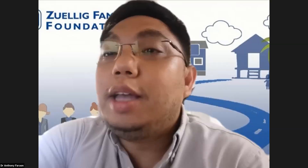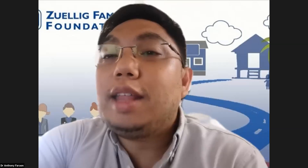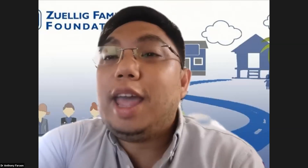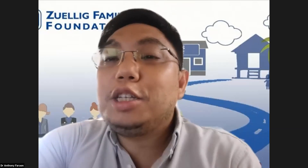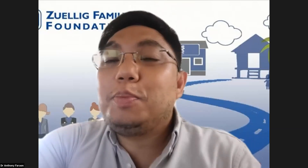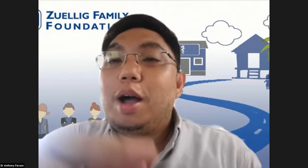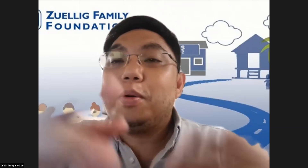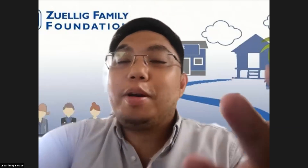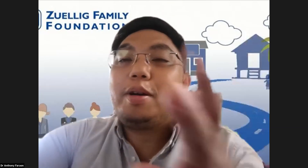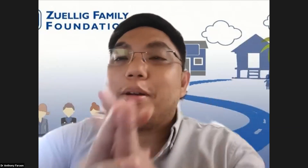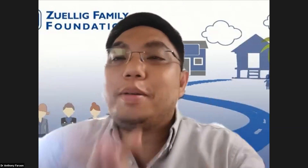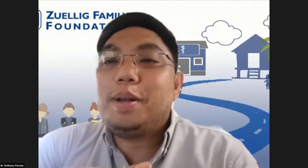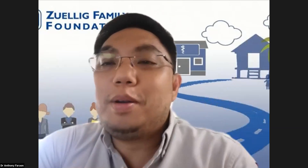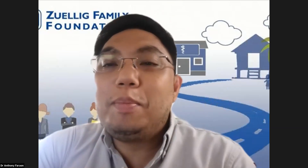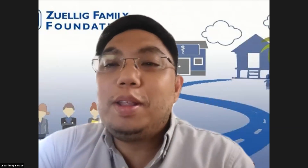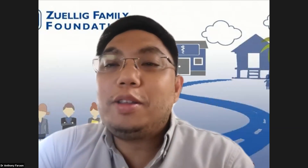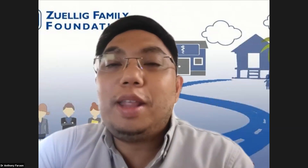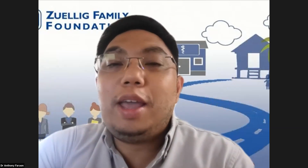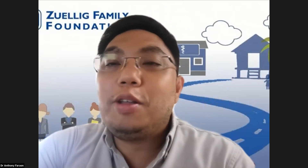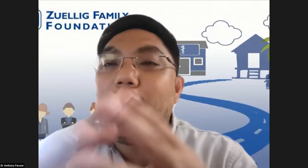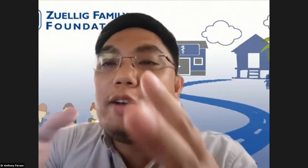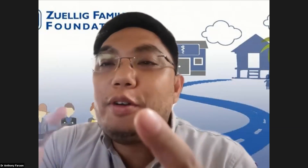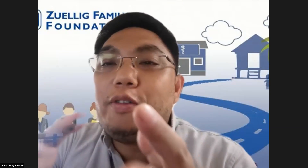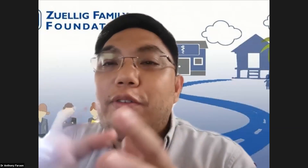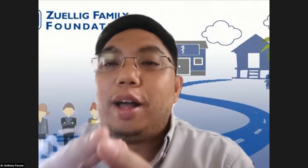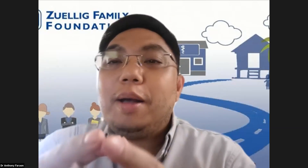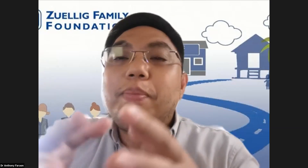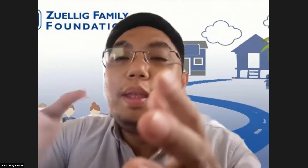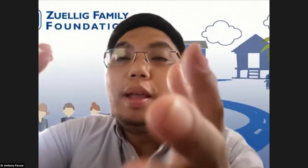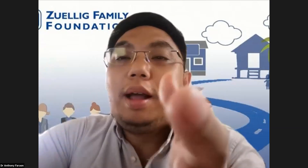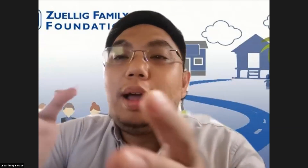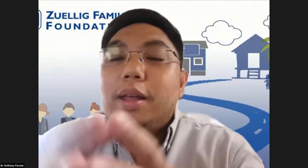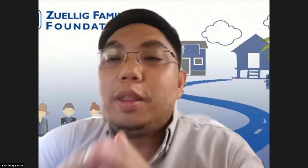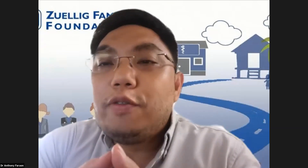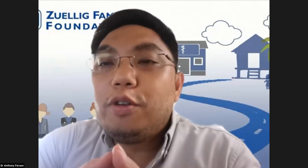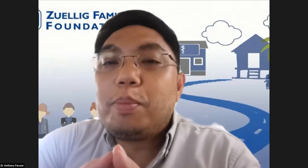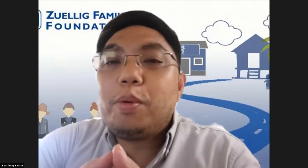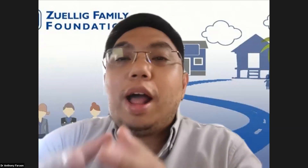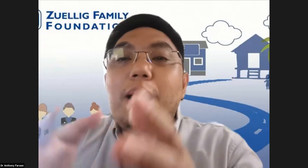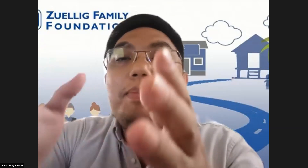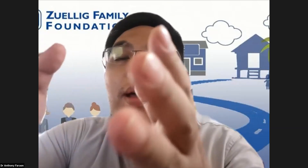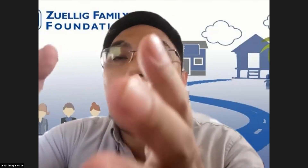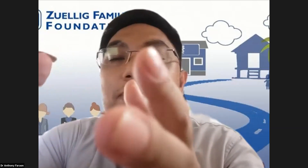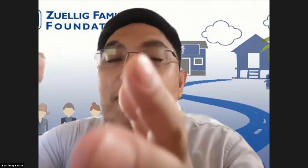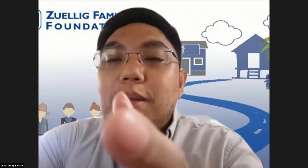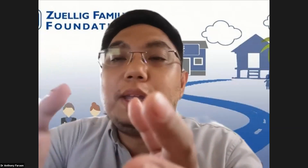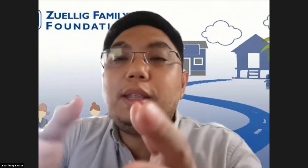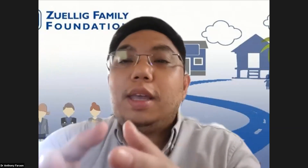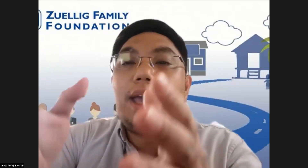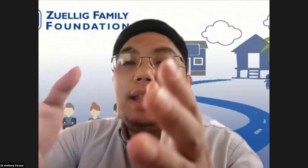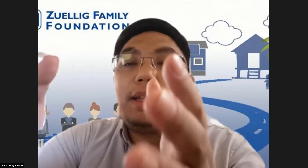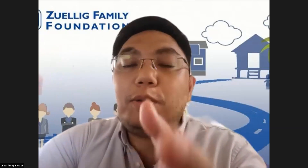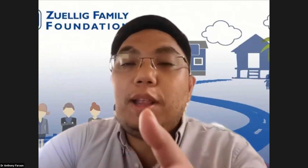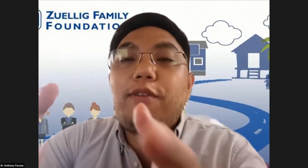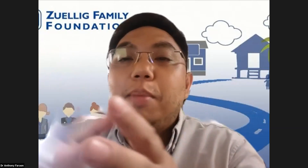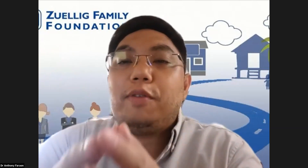Okay, so that ends po our webinar today on behalf of the World Food Program, PCPD,